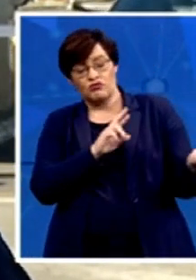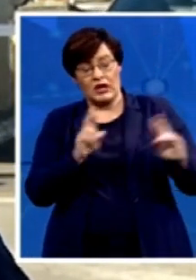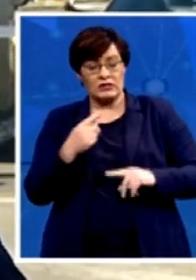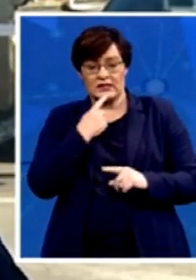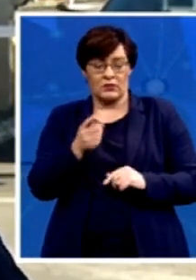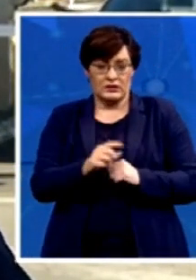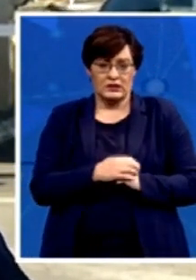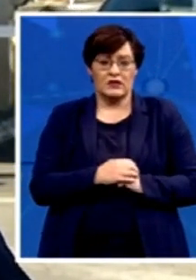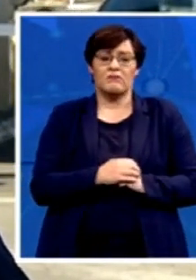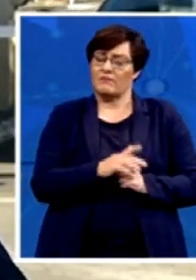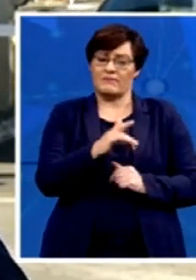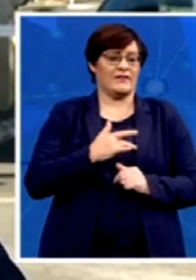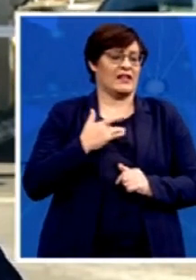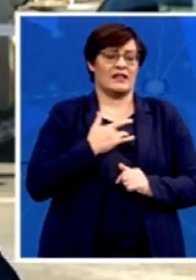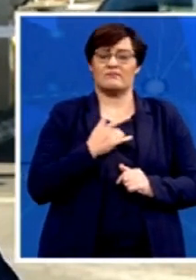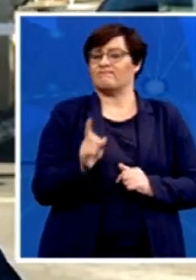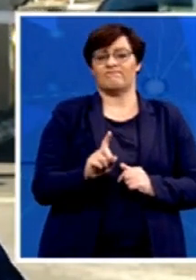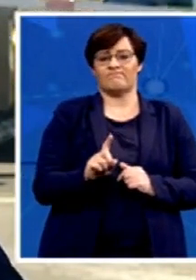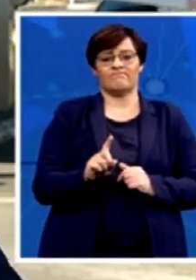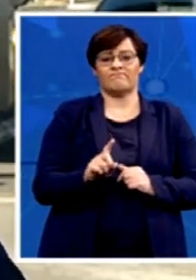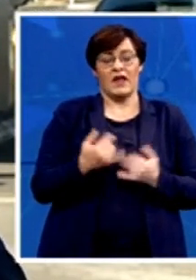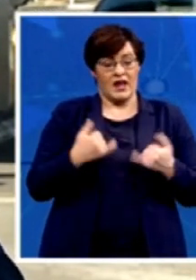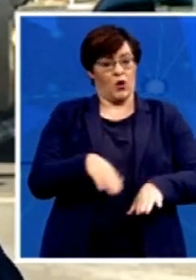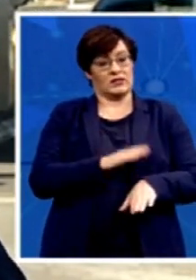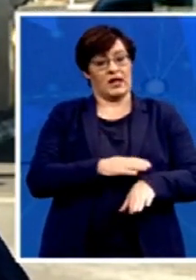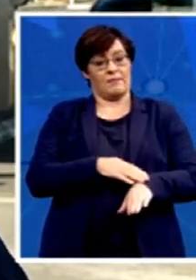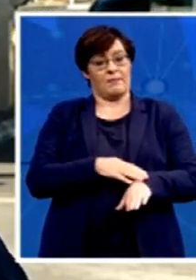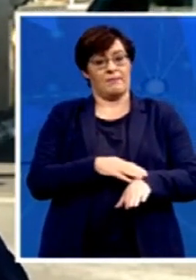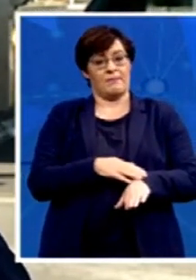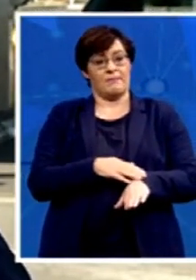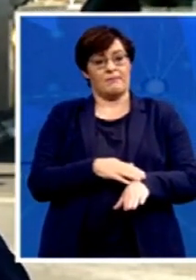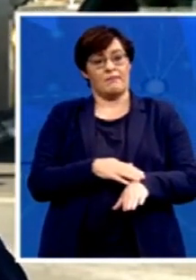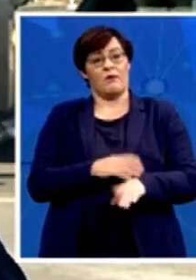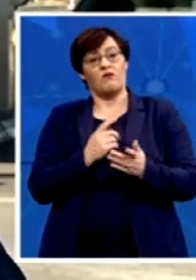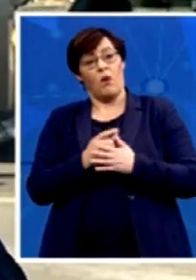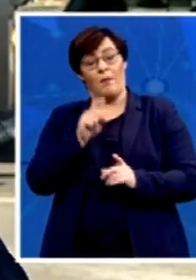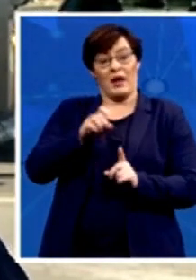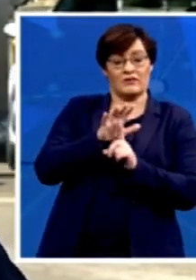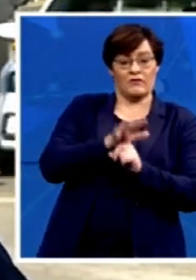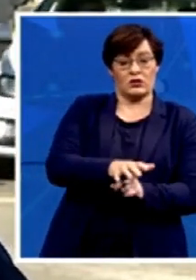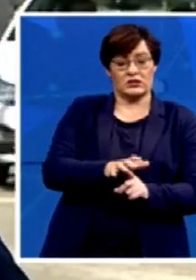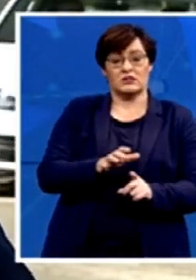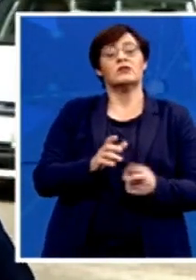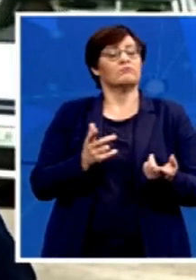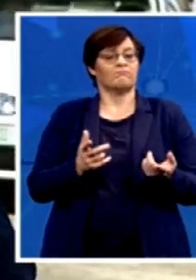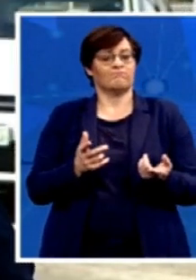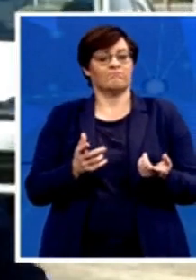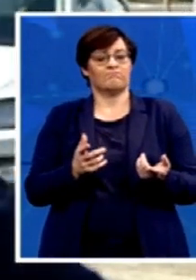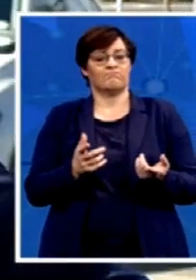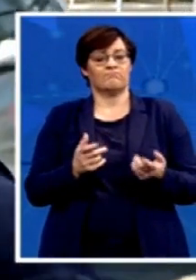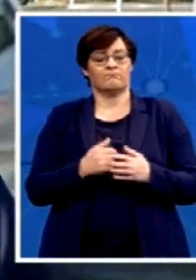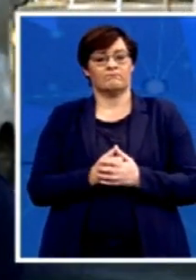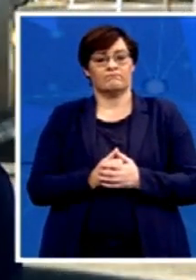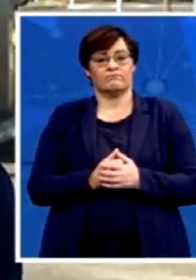it is not yet the time, we are not yet at a point where an institution should move to the direction and the point of mandatory vaccination. So we think as